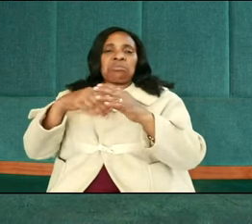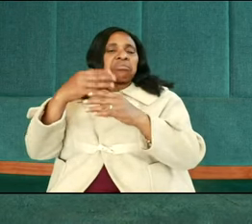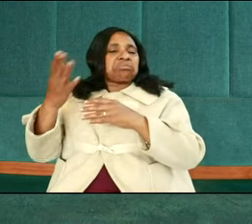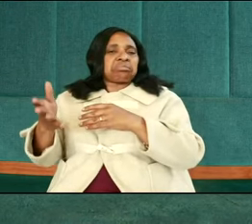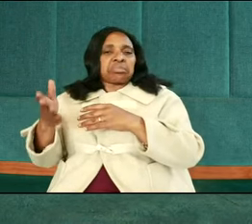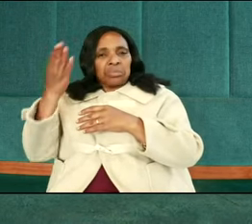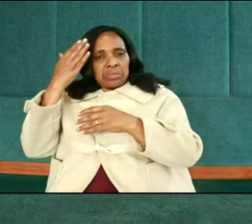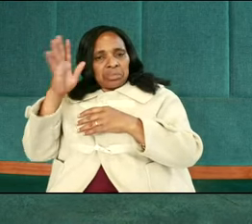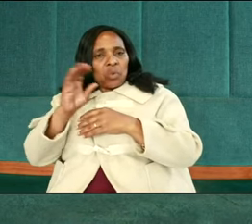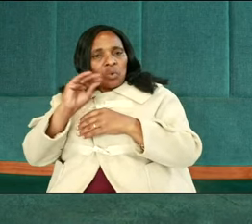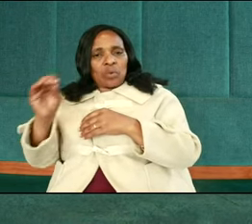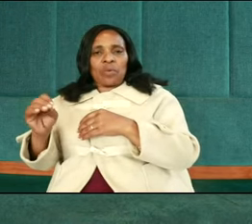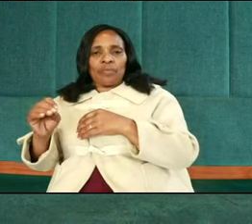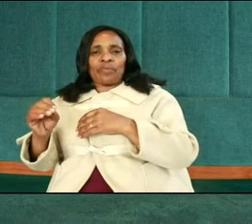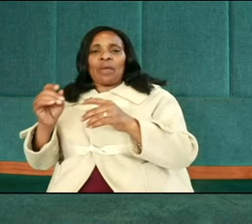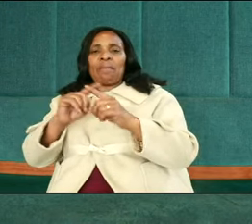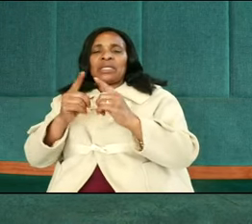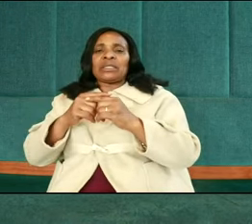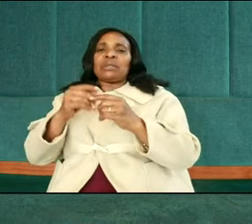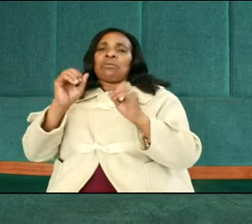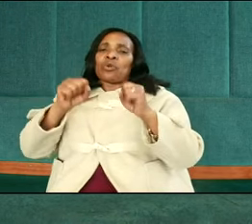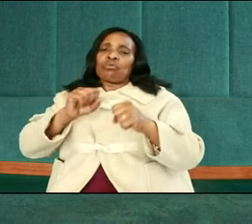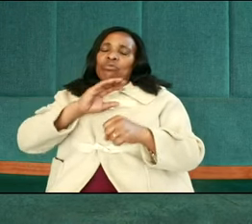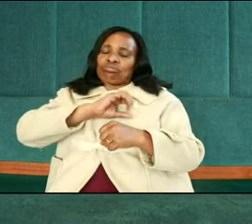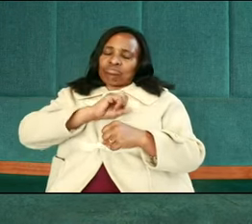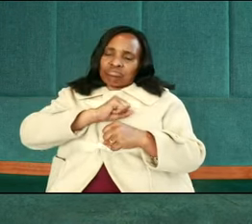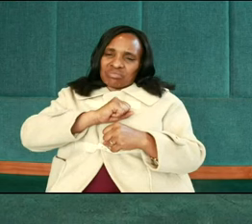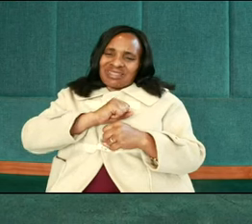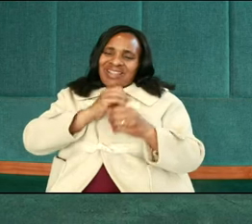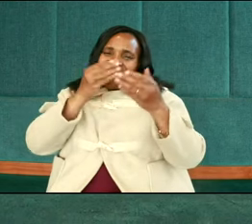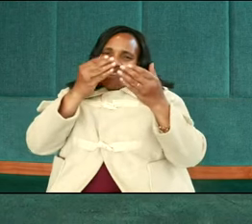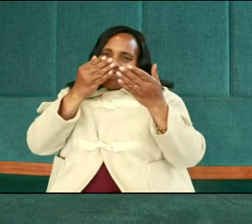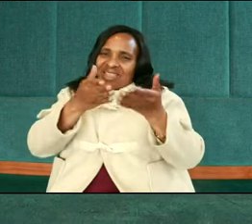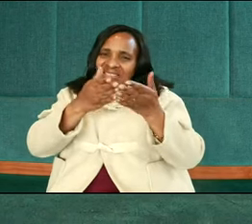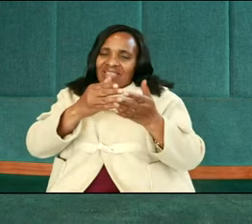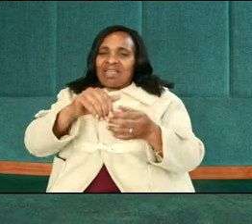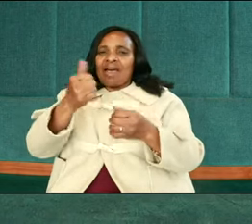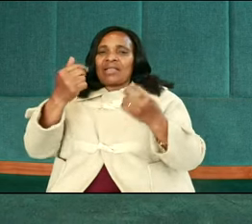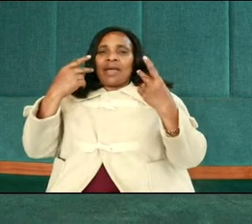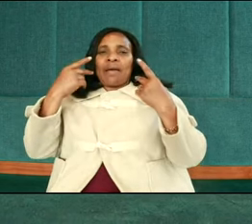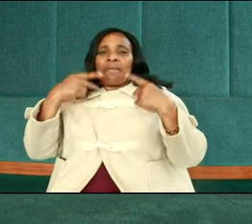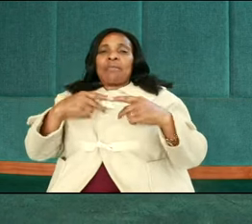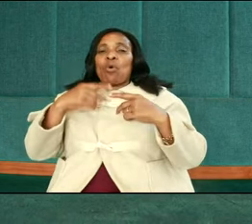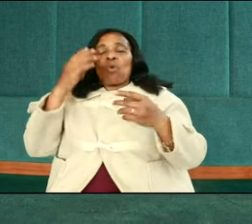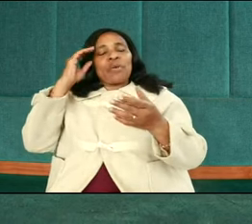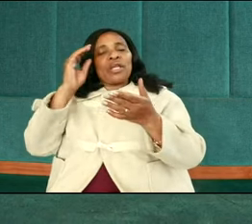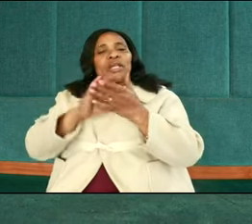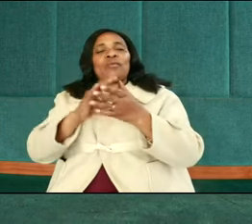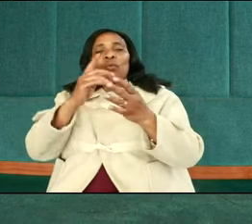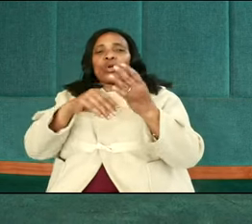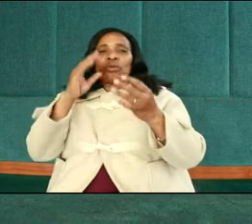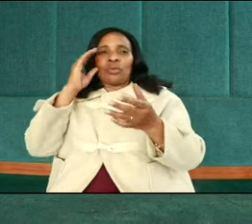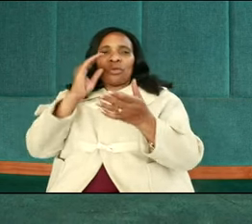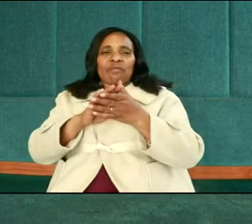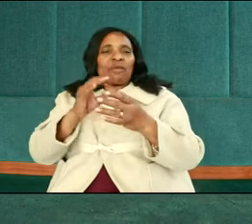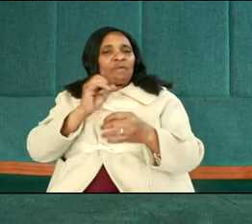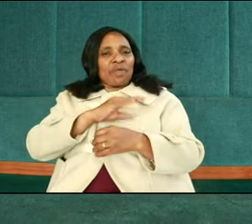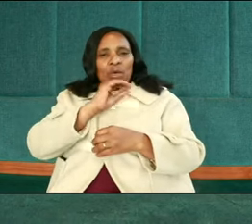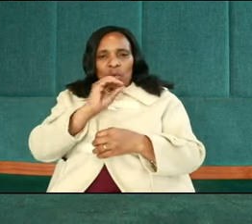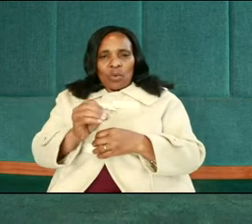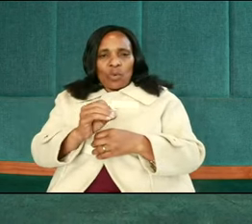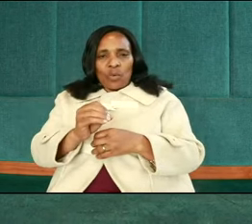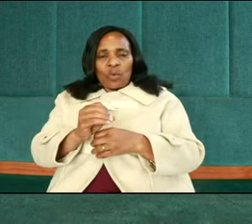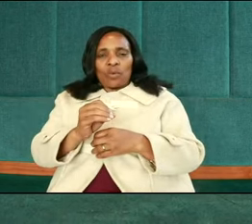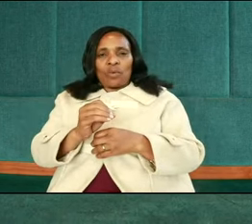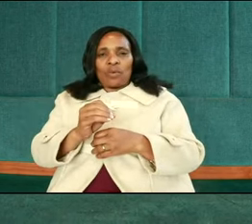an outcast. But then we can take heart in that there are other people who believe what we believe and who are not afraid to stand up